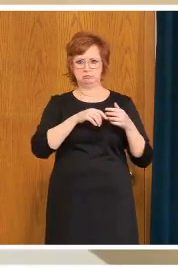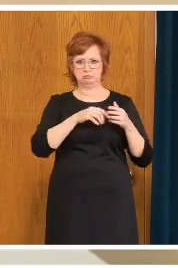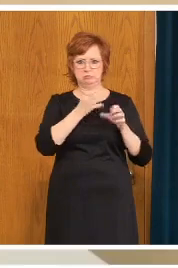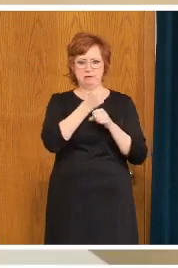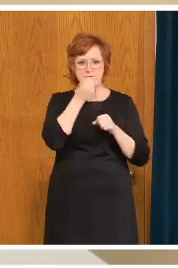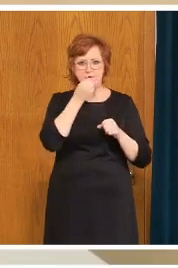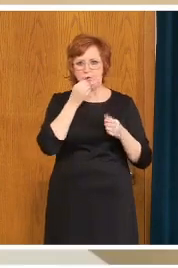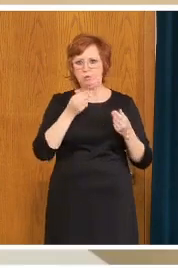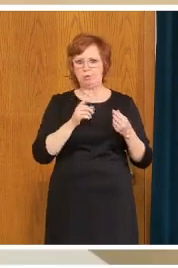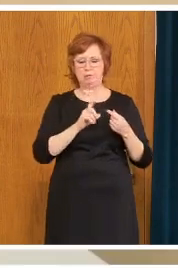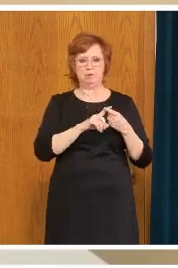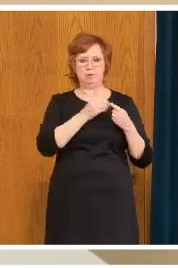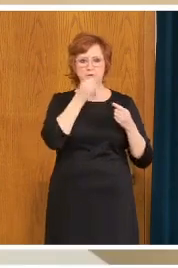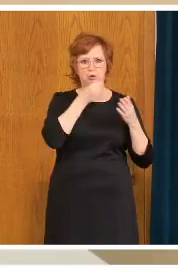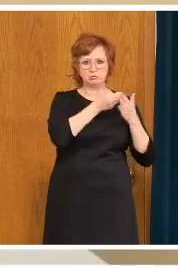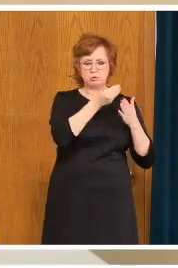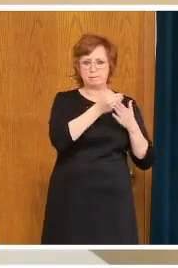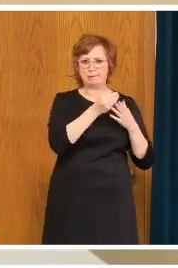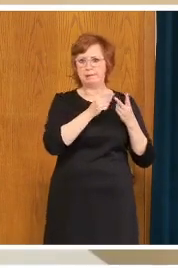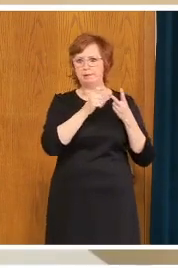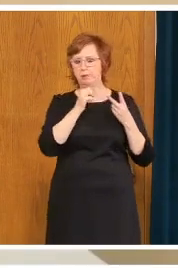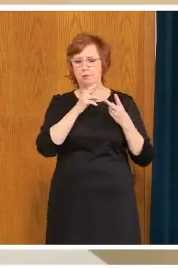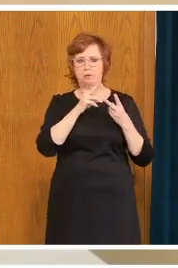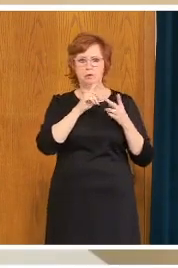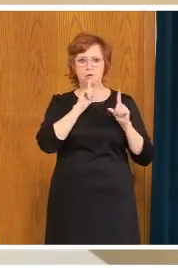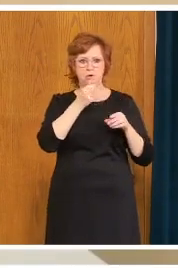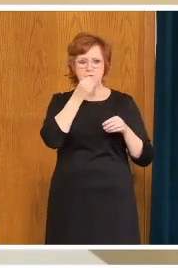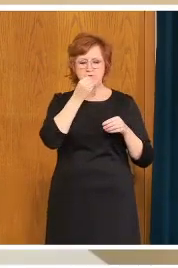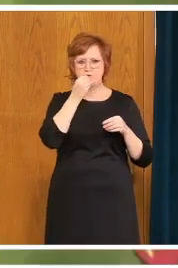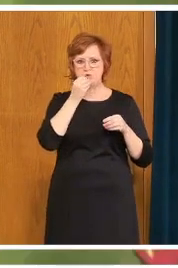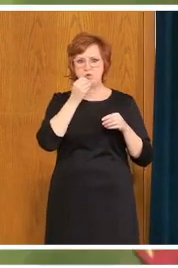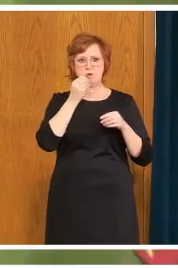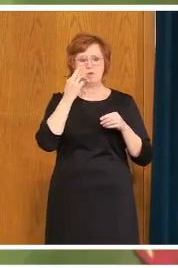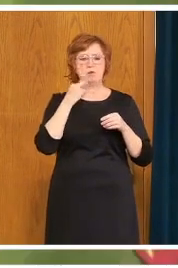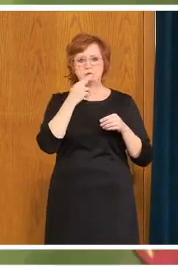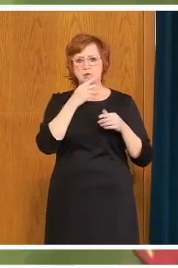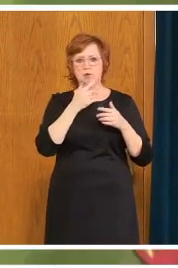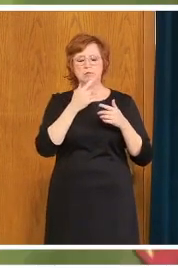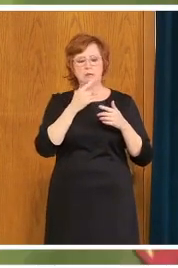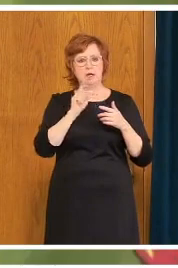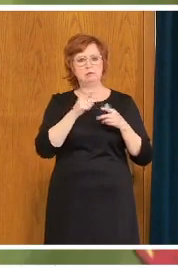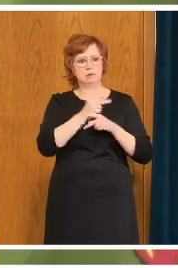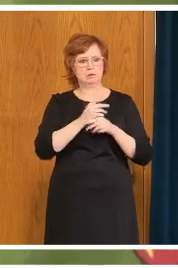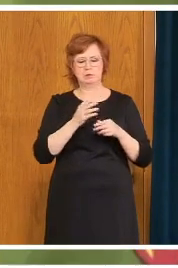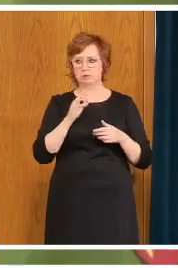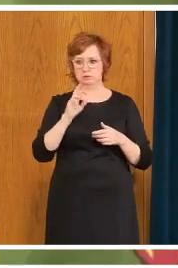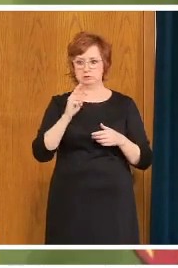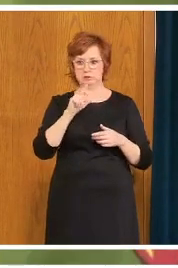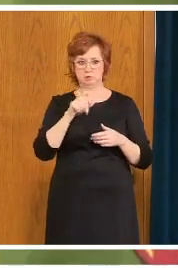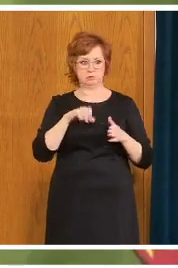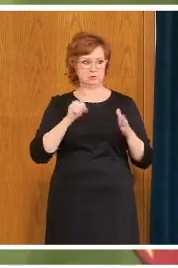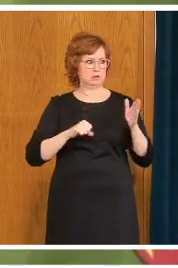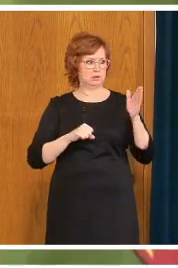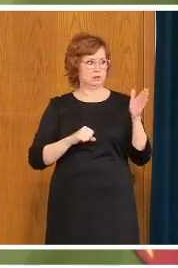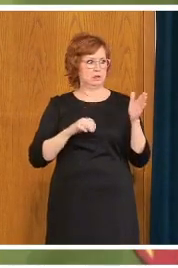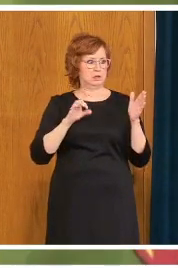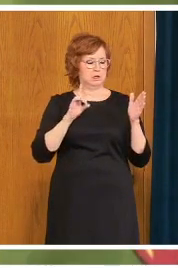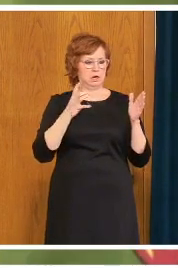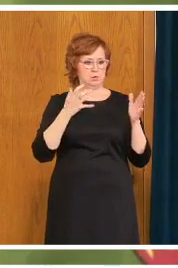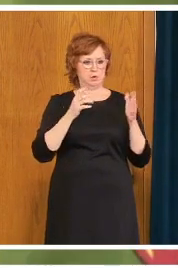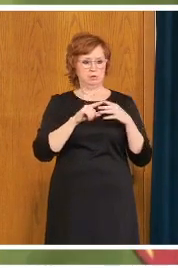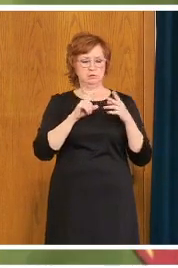includes curbside pickup and takeout. Thank you. Follow up, Mary? Okay, I guess starting with Dr. Shahab, but I guess I'd like the Minister to